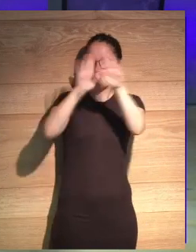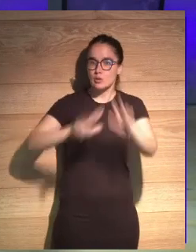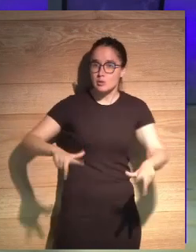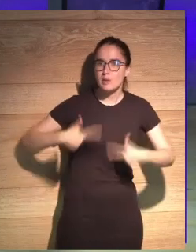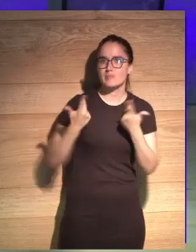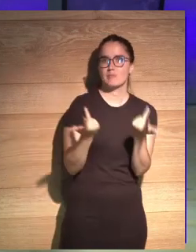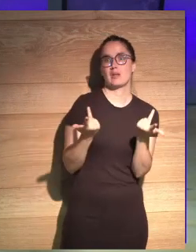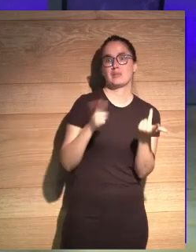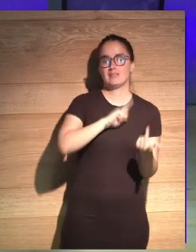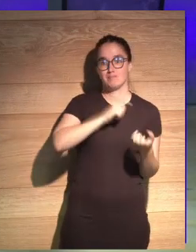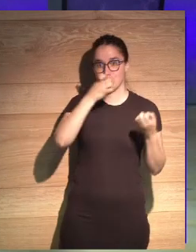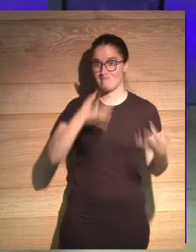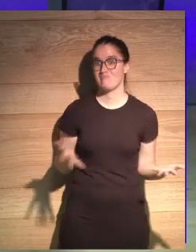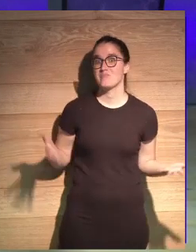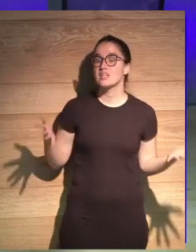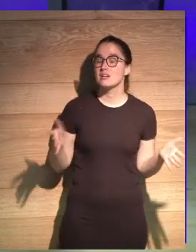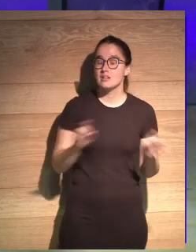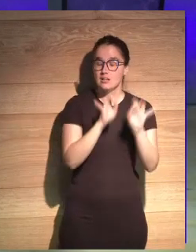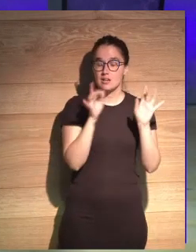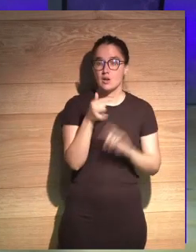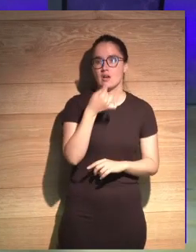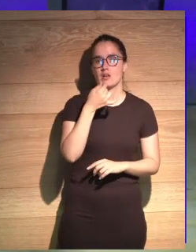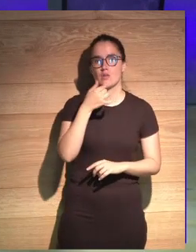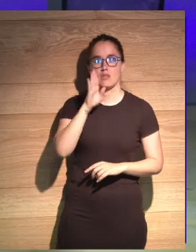mistake and success until you get to the final solution.